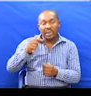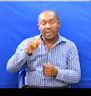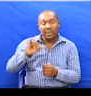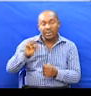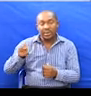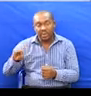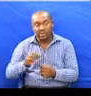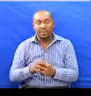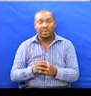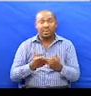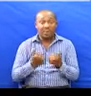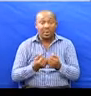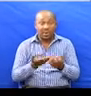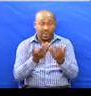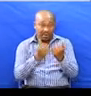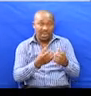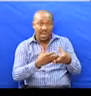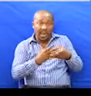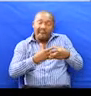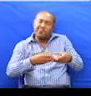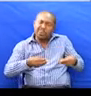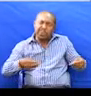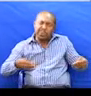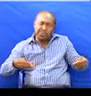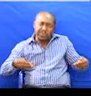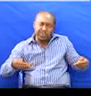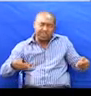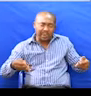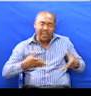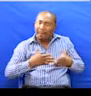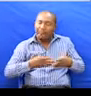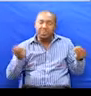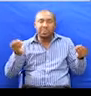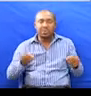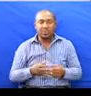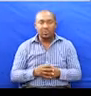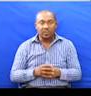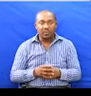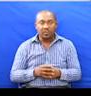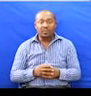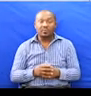what? Denaturation. The third property of protein,